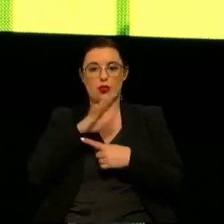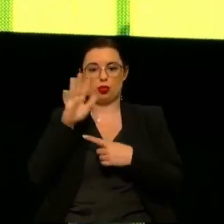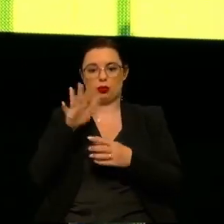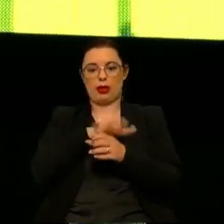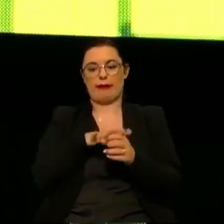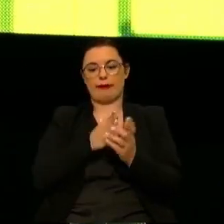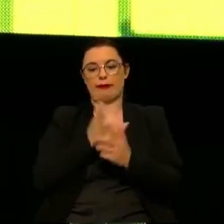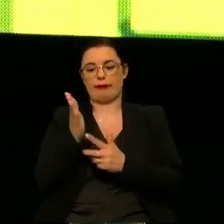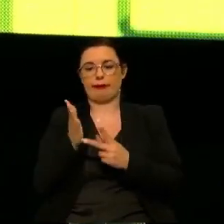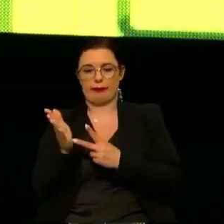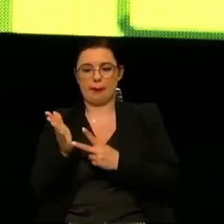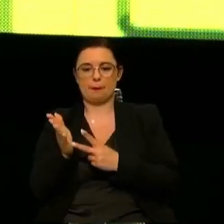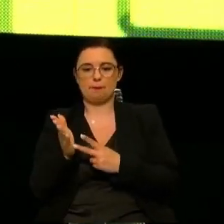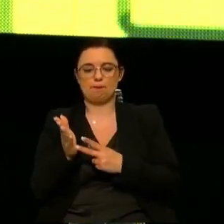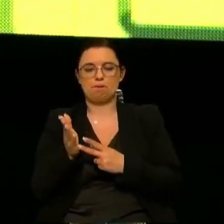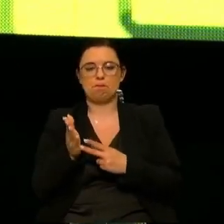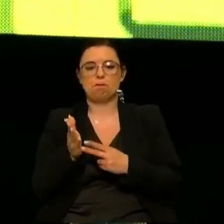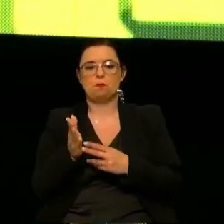Cybersecurity